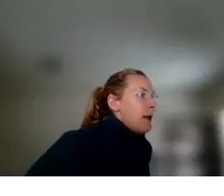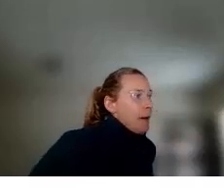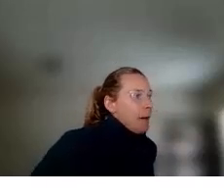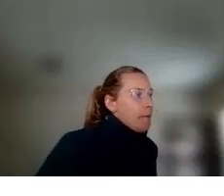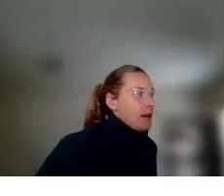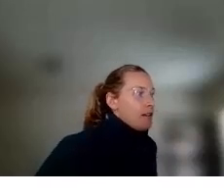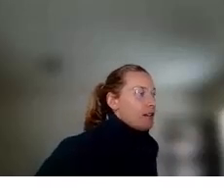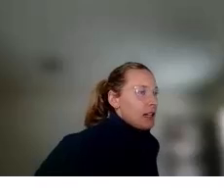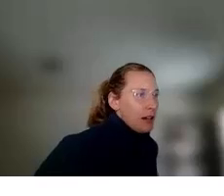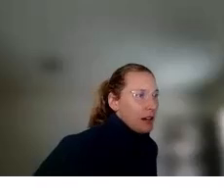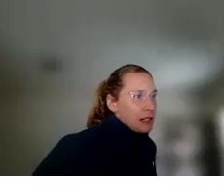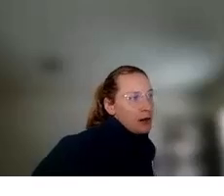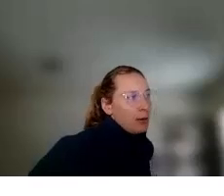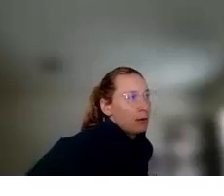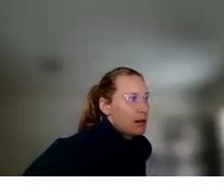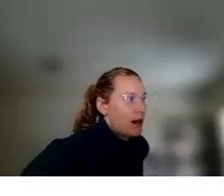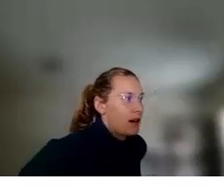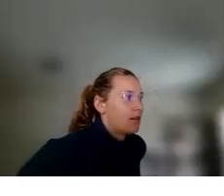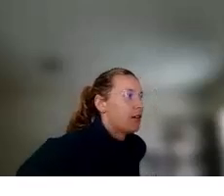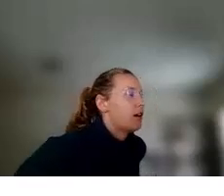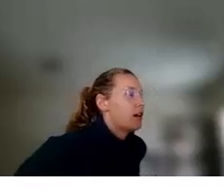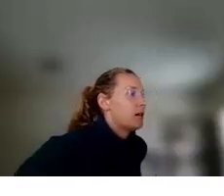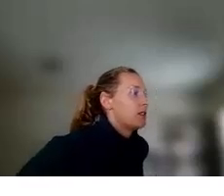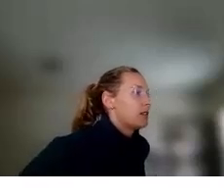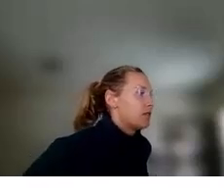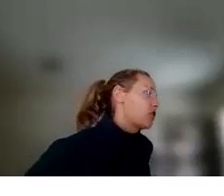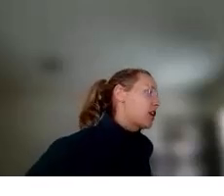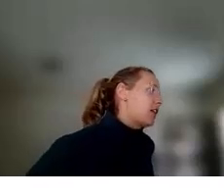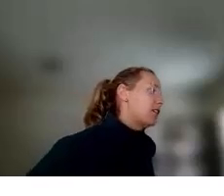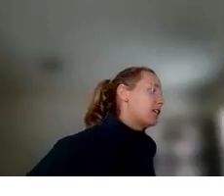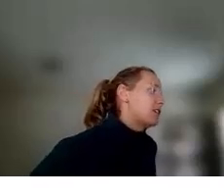there. And then the second example we have